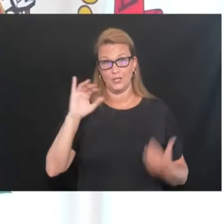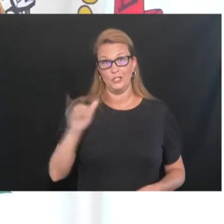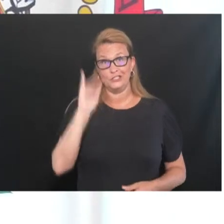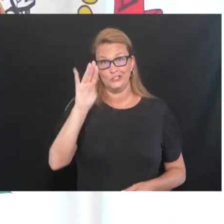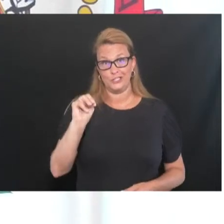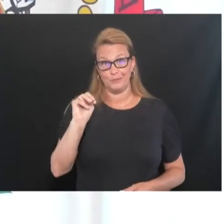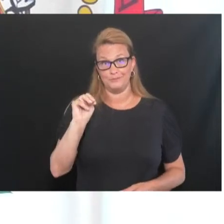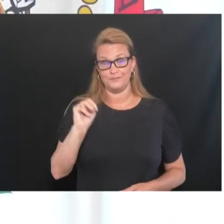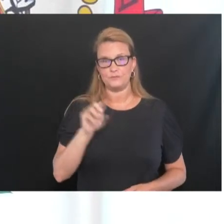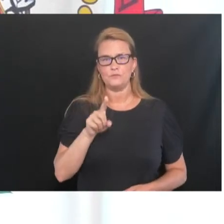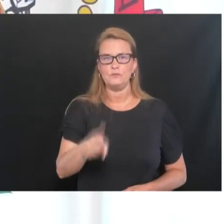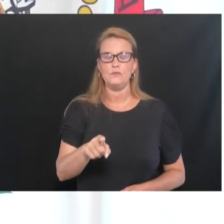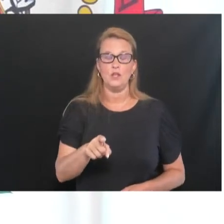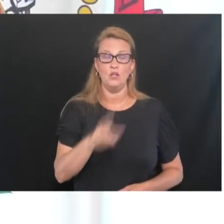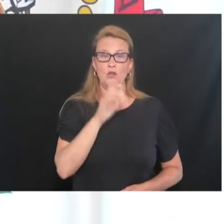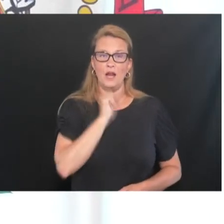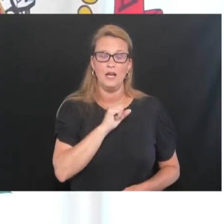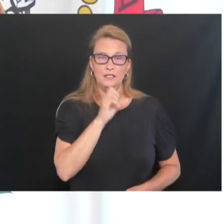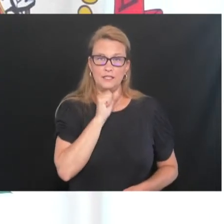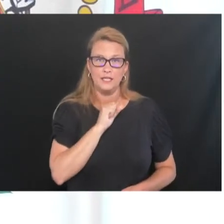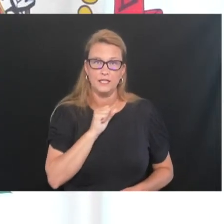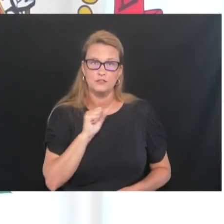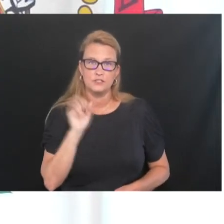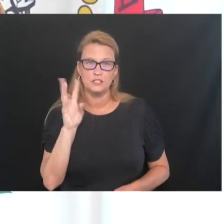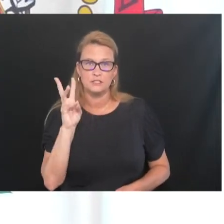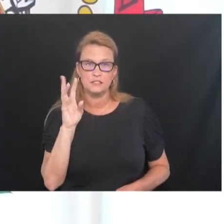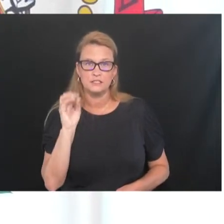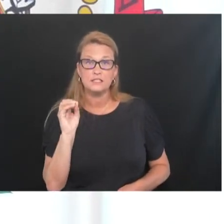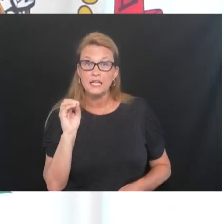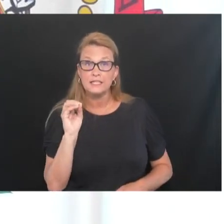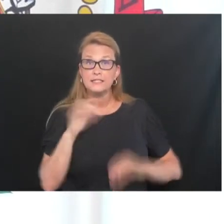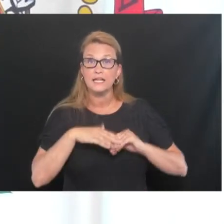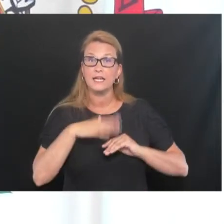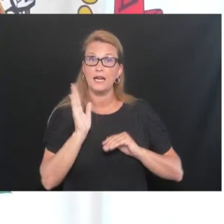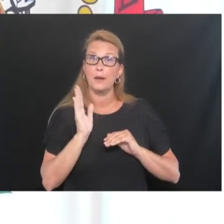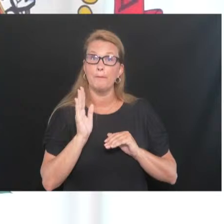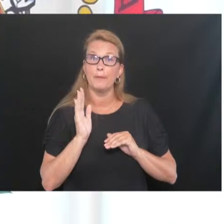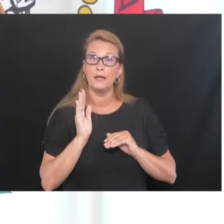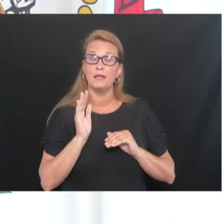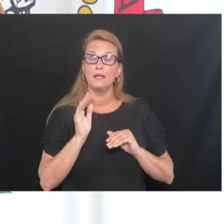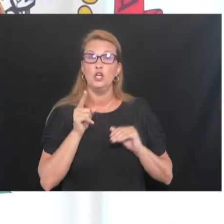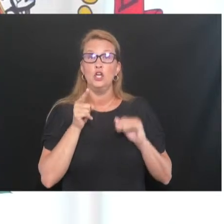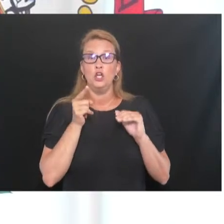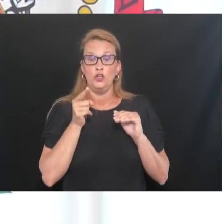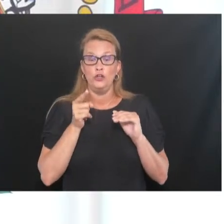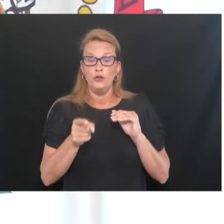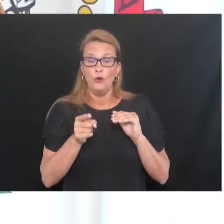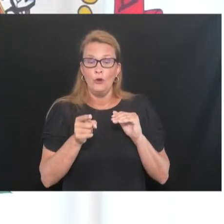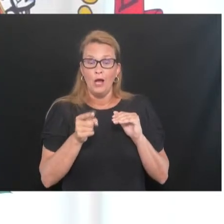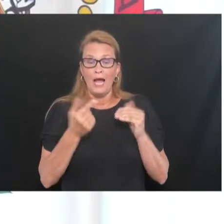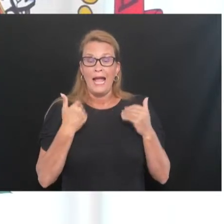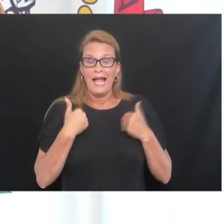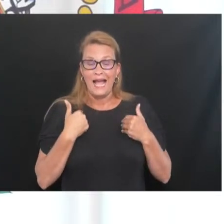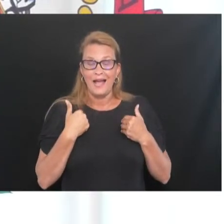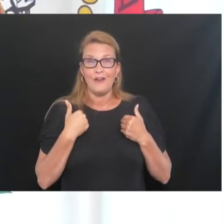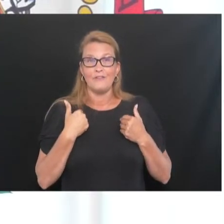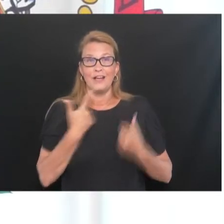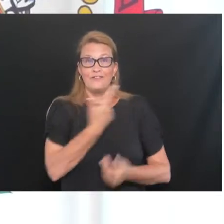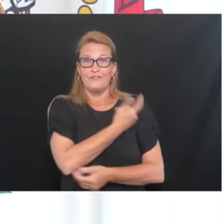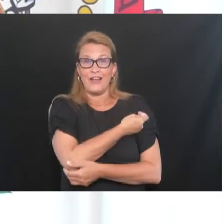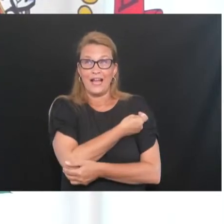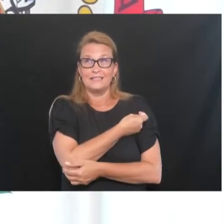you're 60 years of age and older, and you had one of the vaccines on